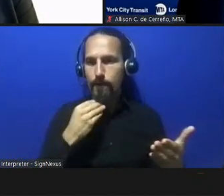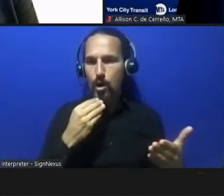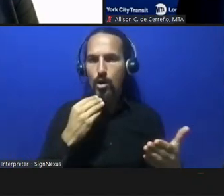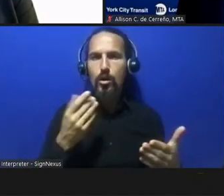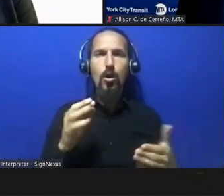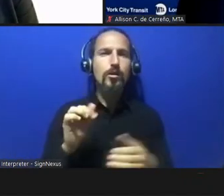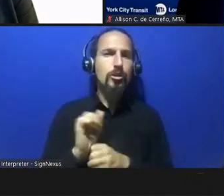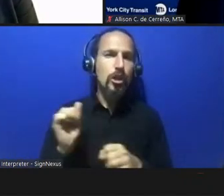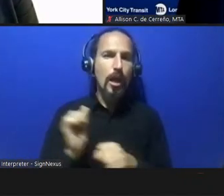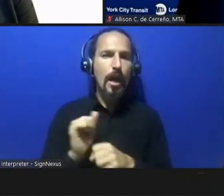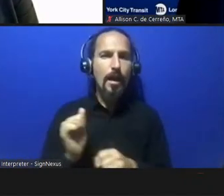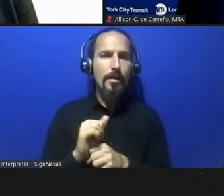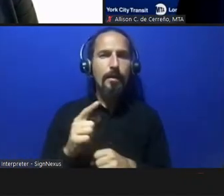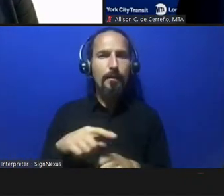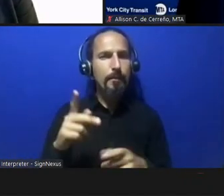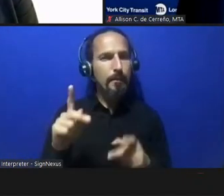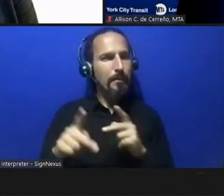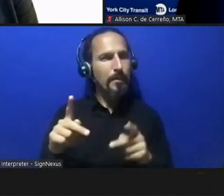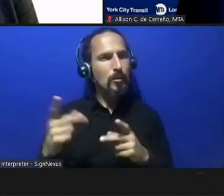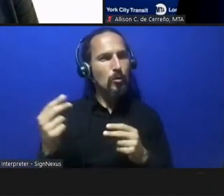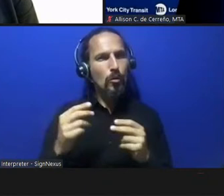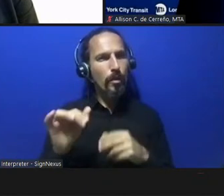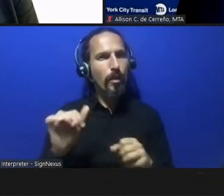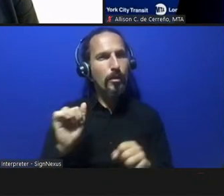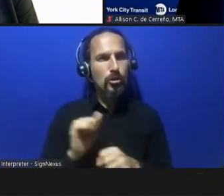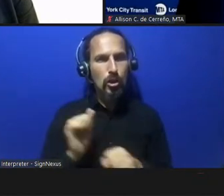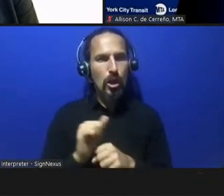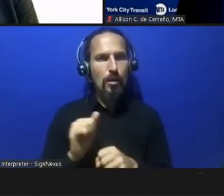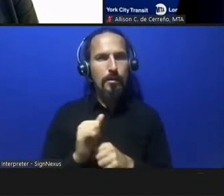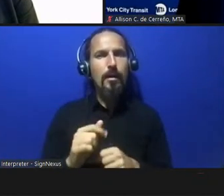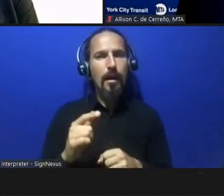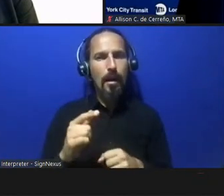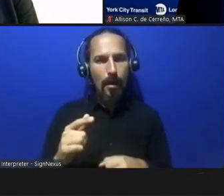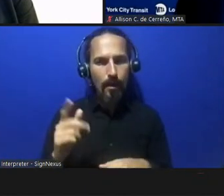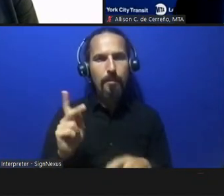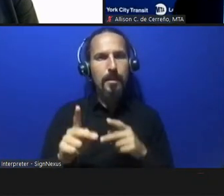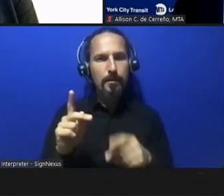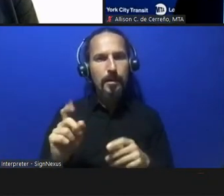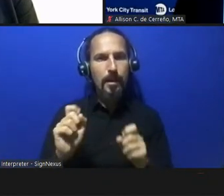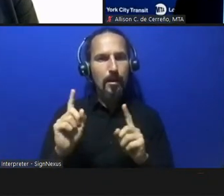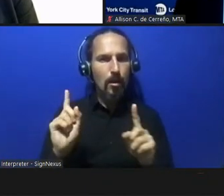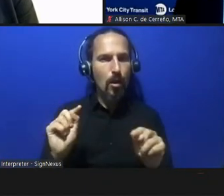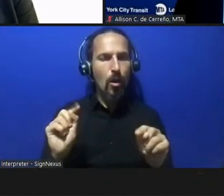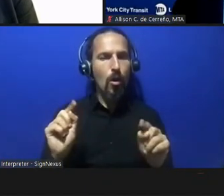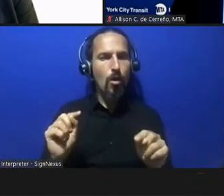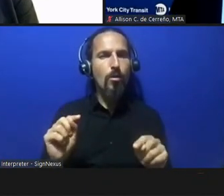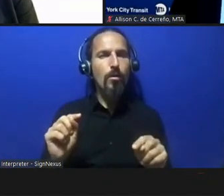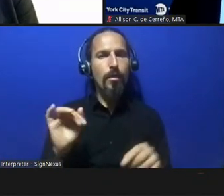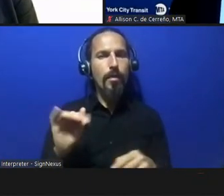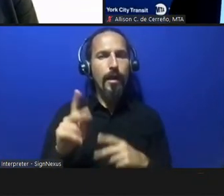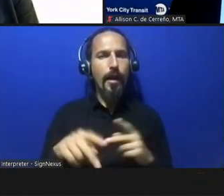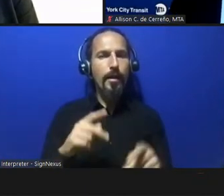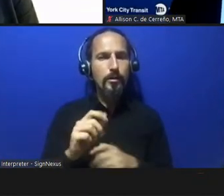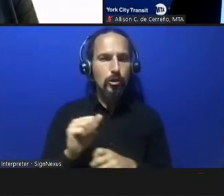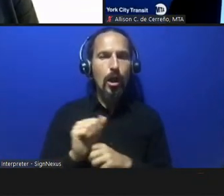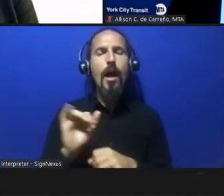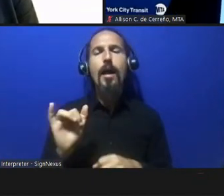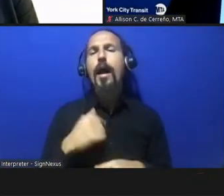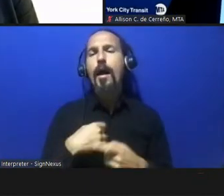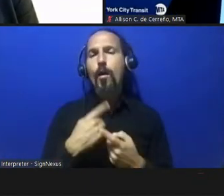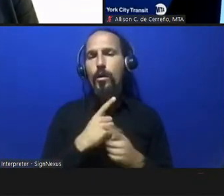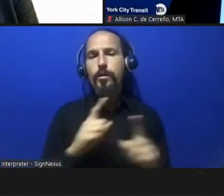jobs that i mean people do these jobs i mean there is any jobs that people have to get to these jobs and i wanted to talk